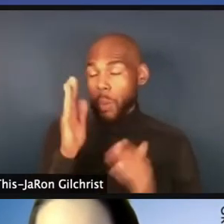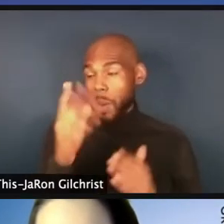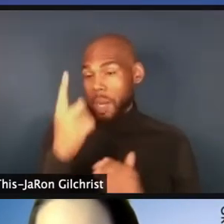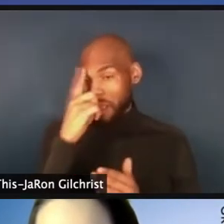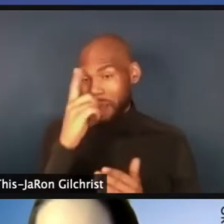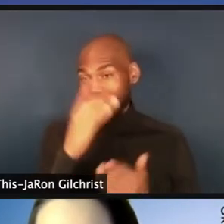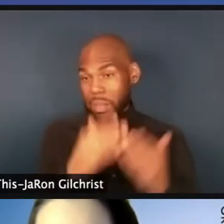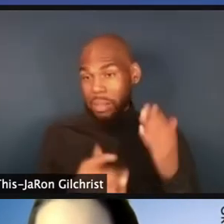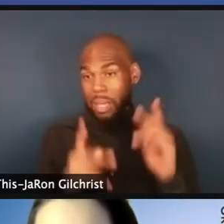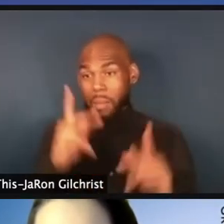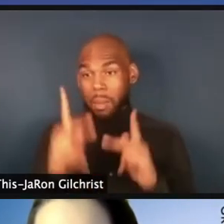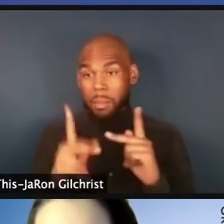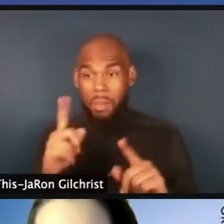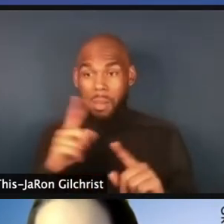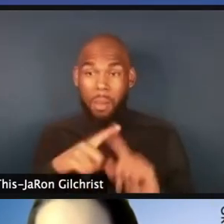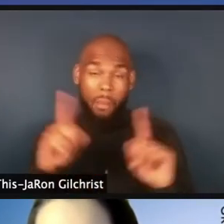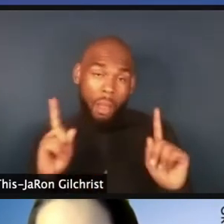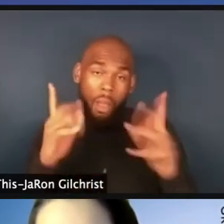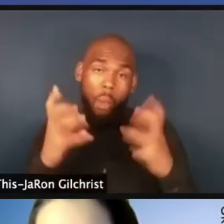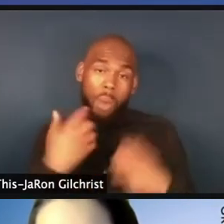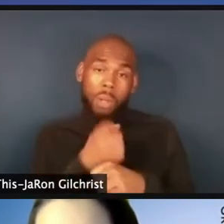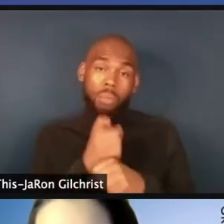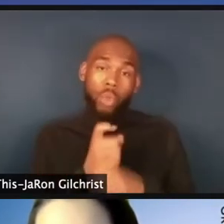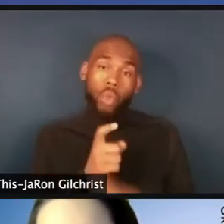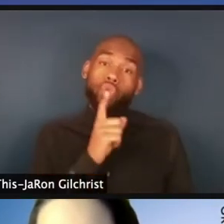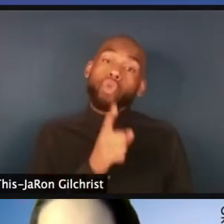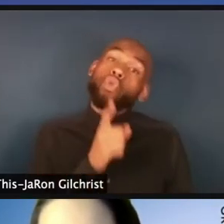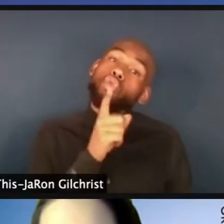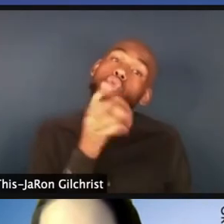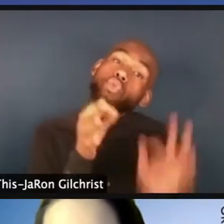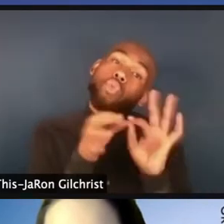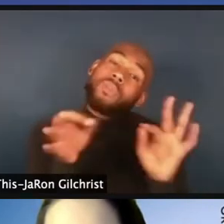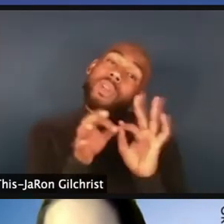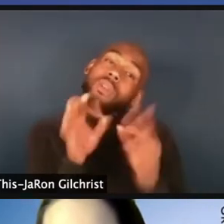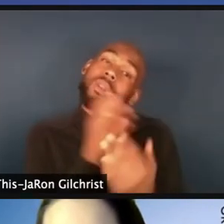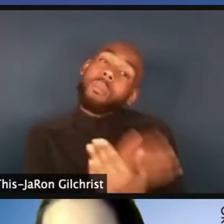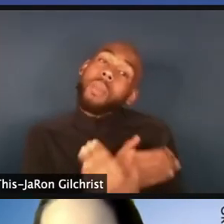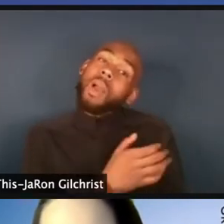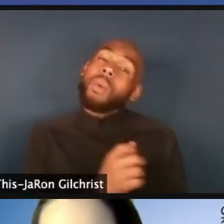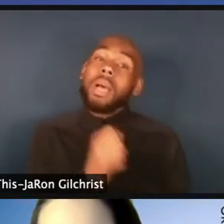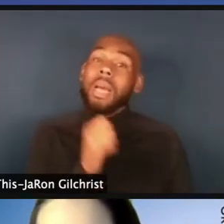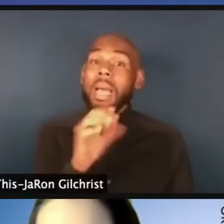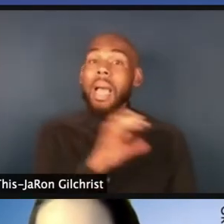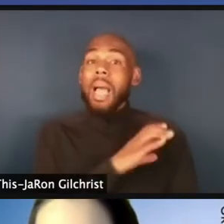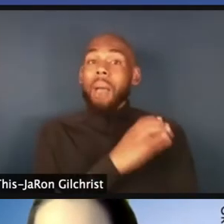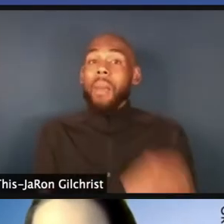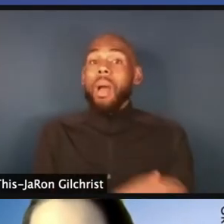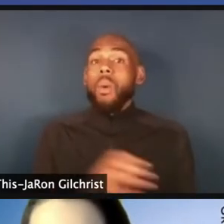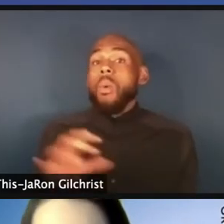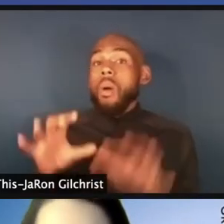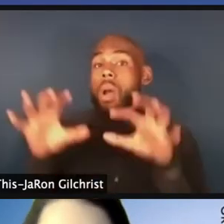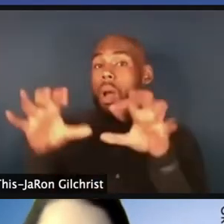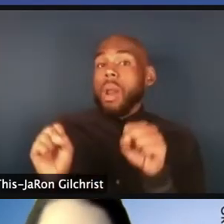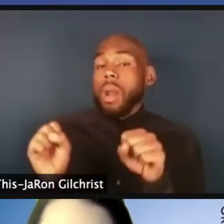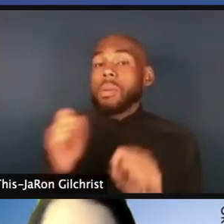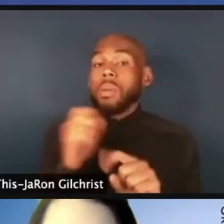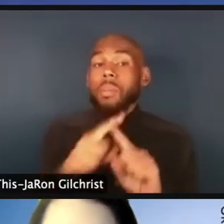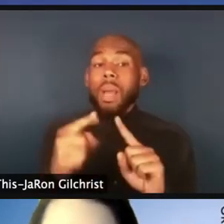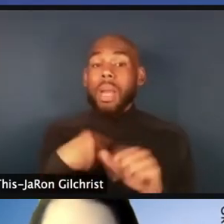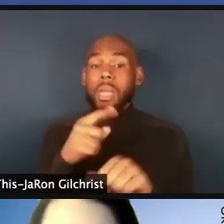assure that this true definition of power, not power that's been colonized as we now know it, has long,